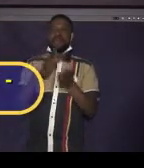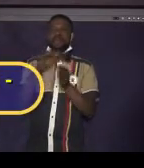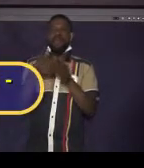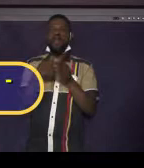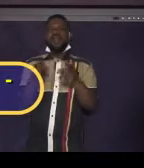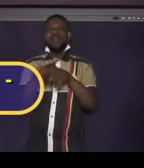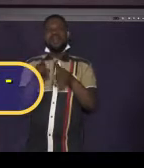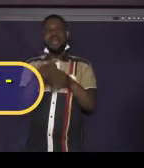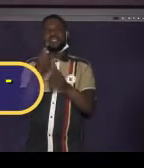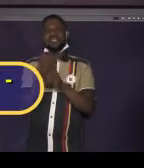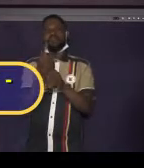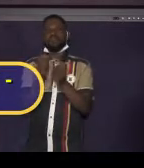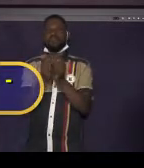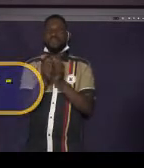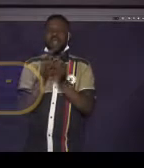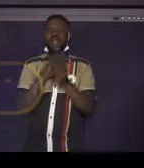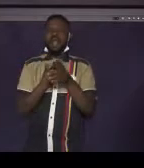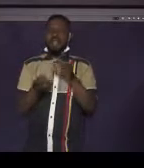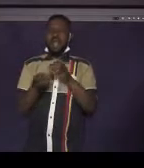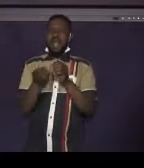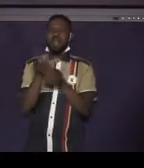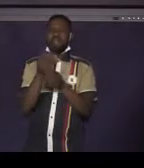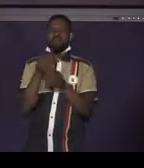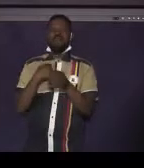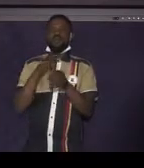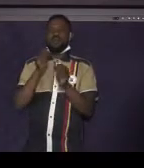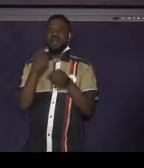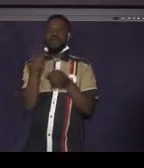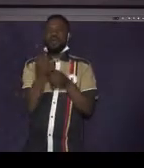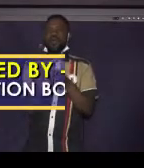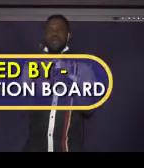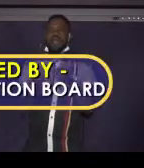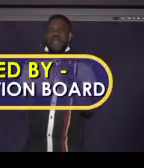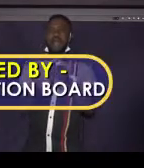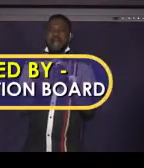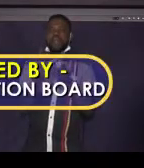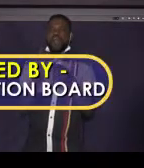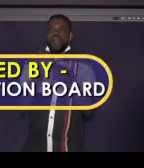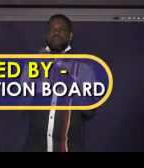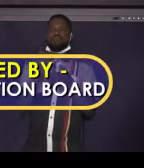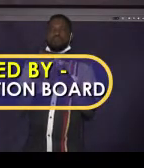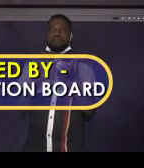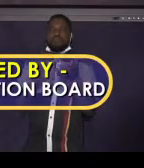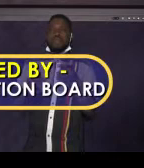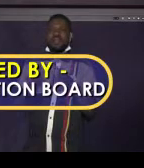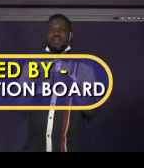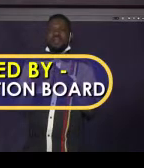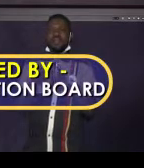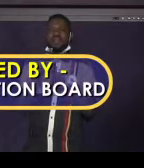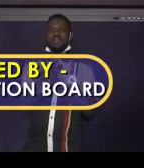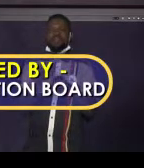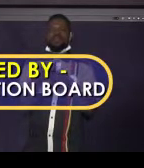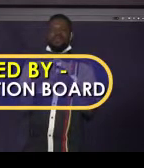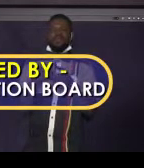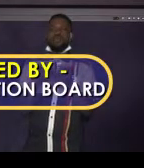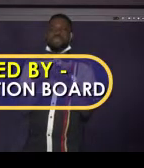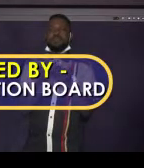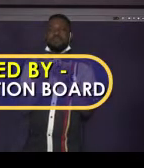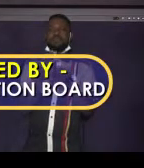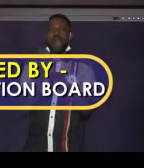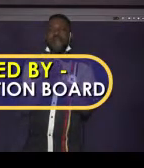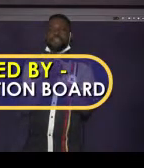like terms together and then add them. Don't forget, we can only add or subtract like terms. So we simplify